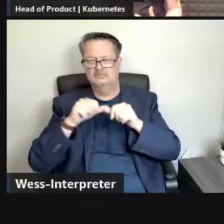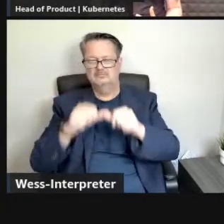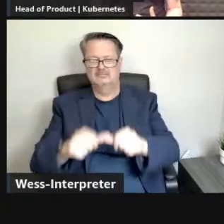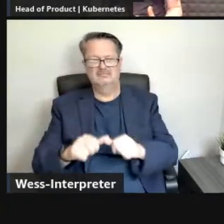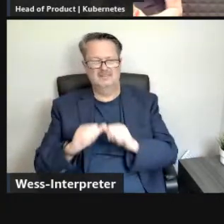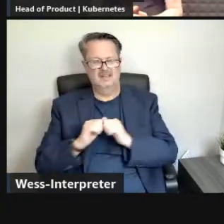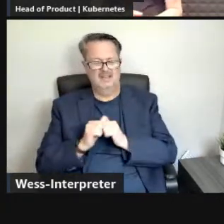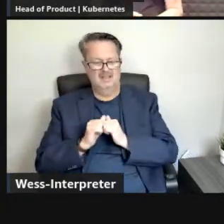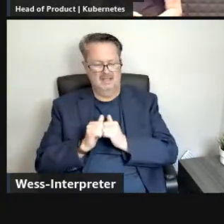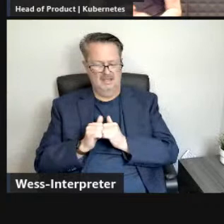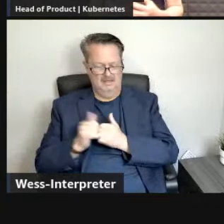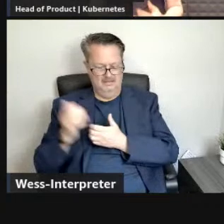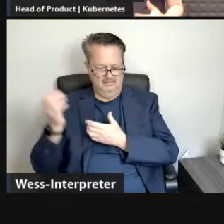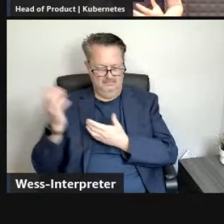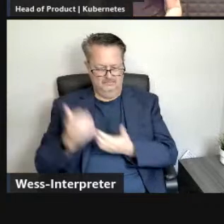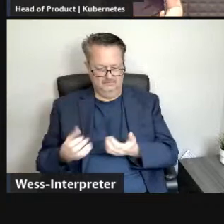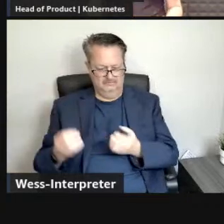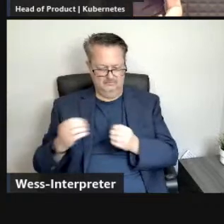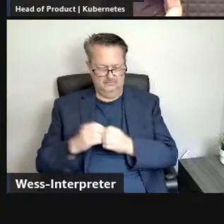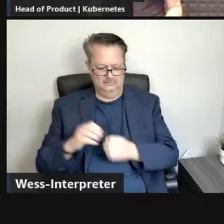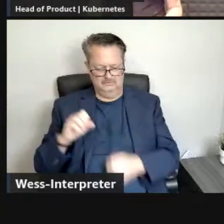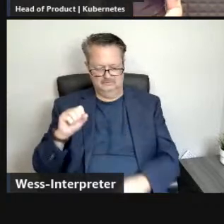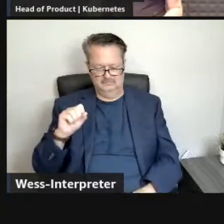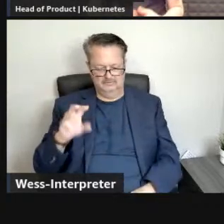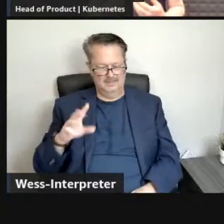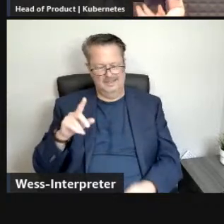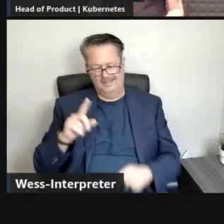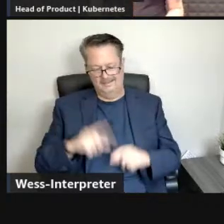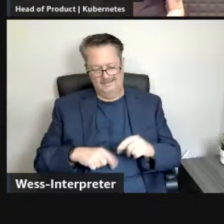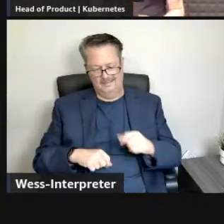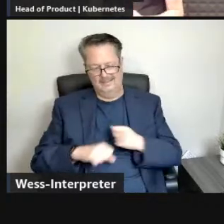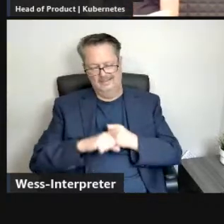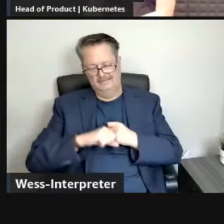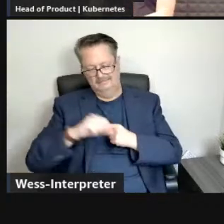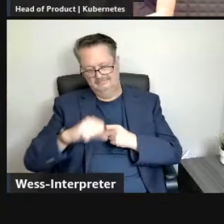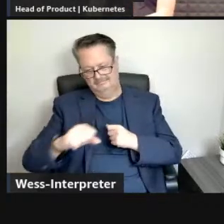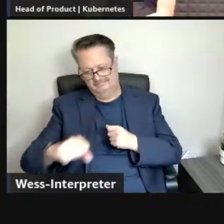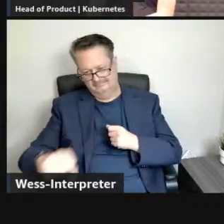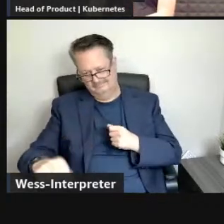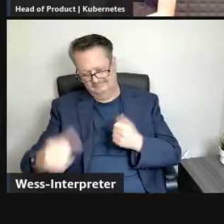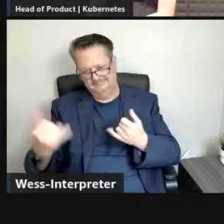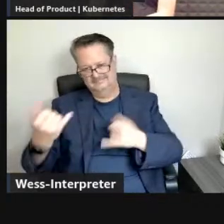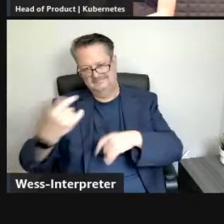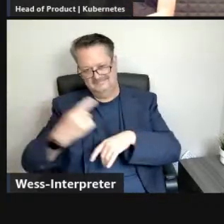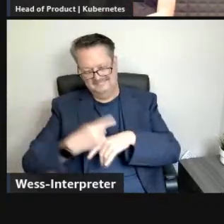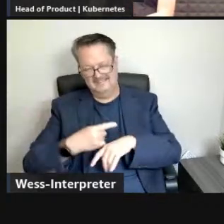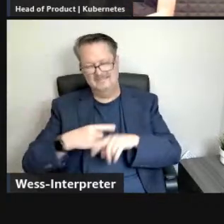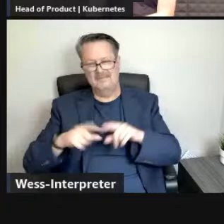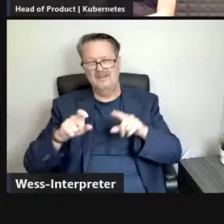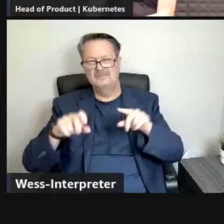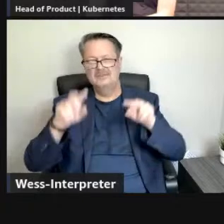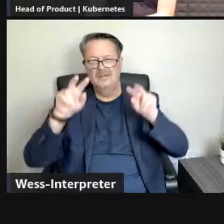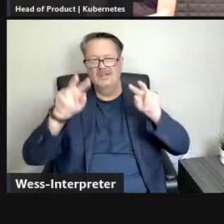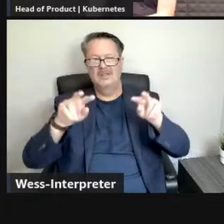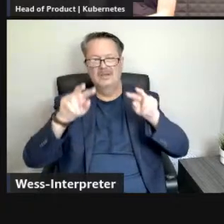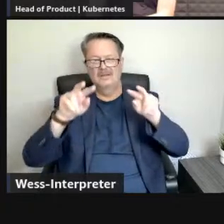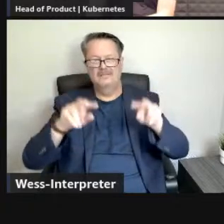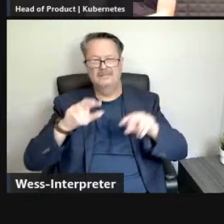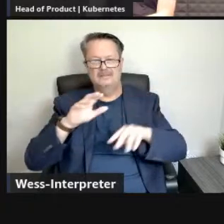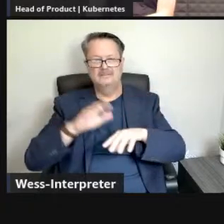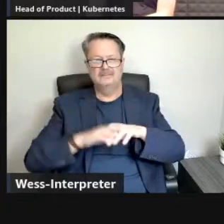the cluster? I can't speak too much about that today, but it's something that you should stay tuned for, and it's on our roadmap.